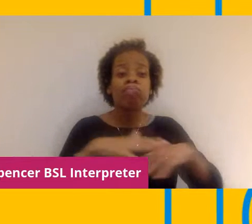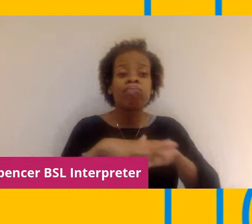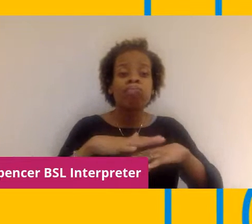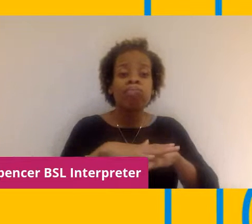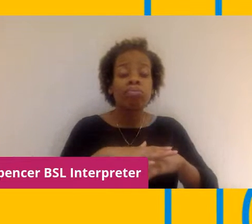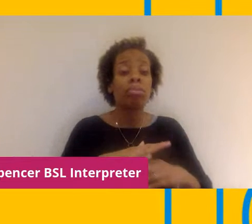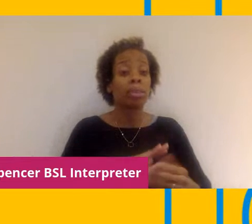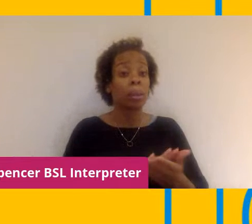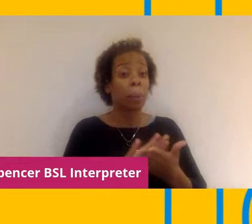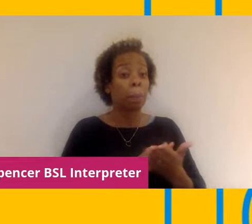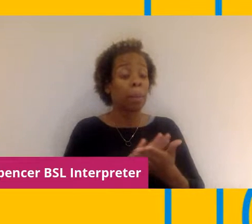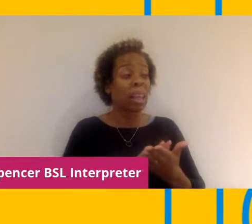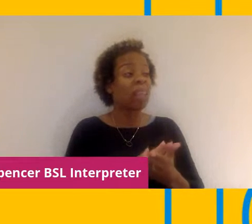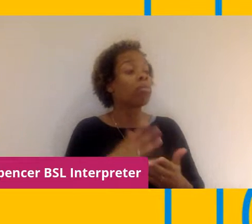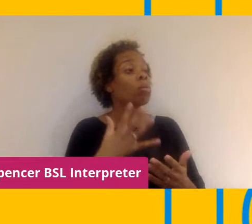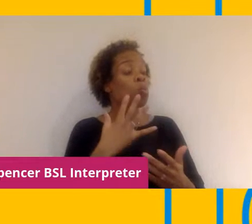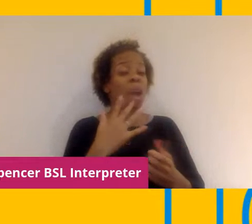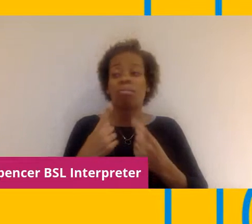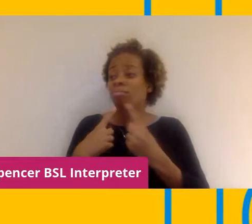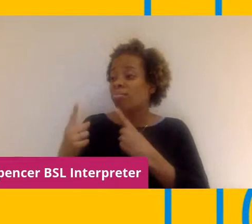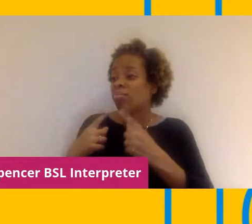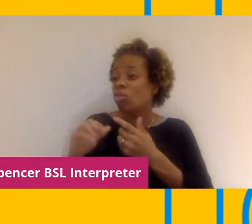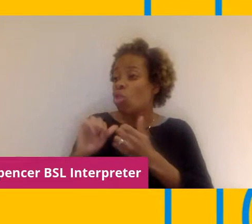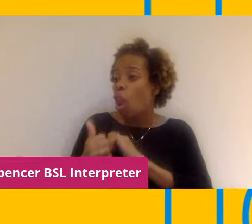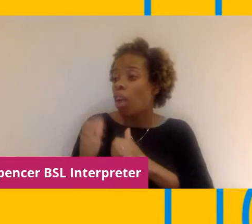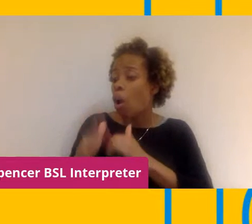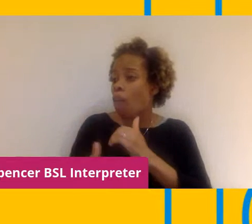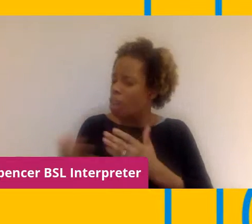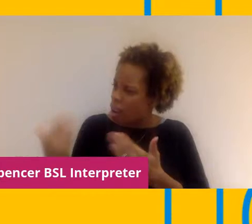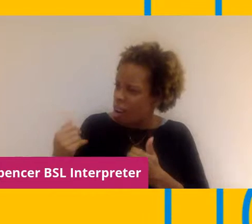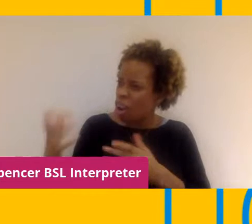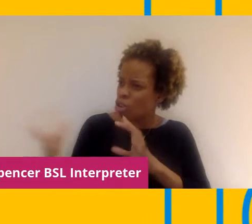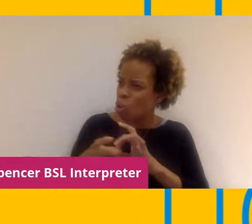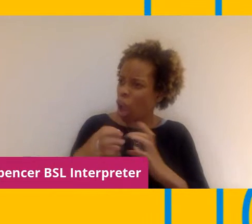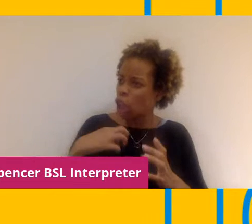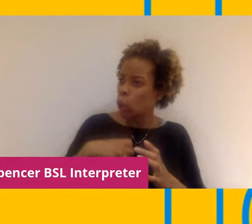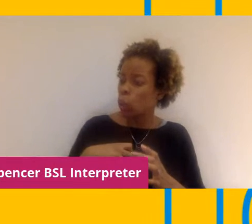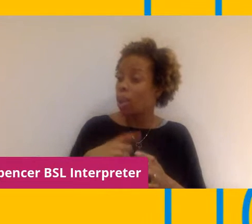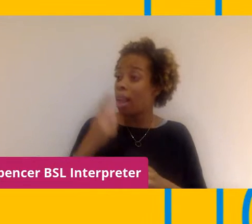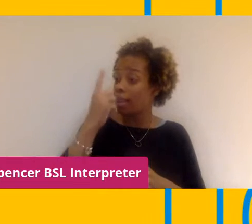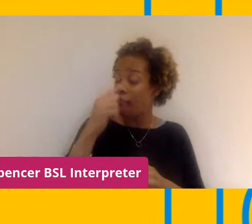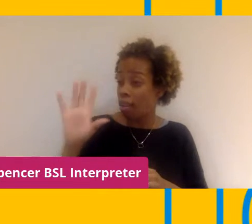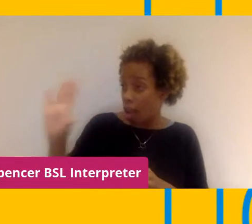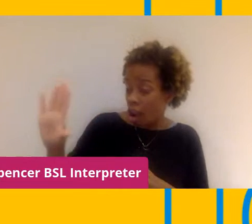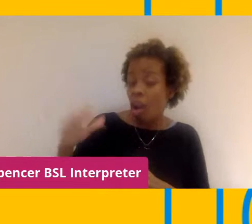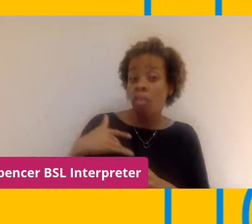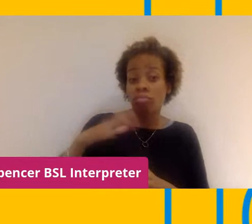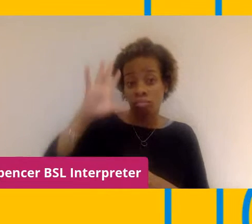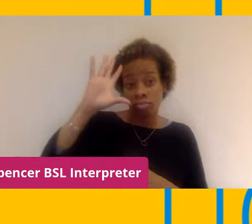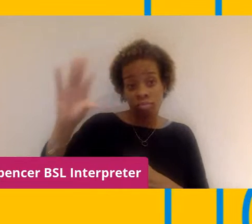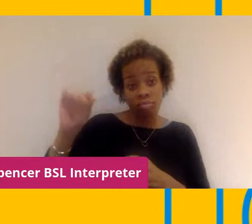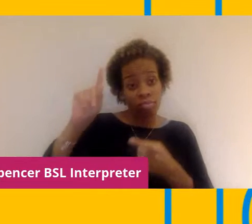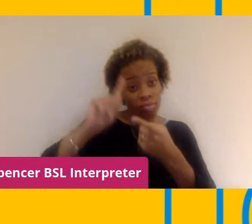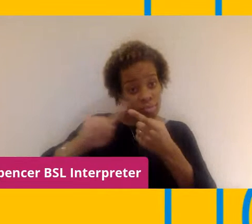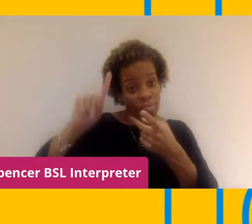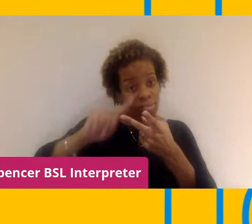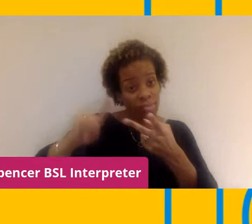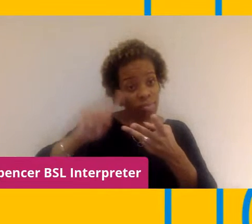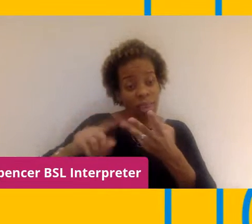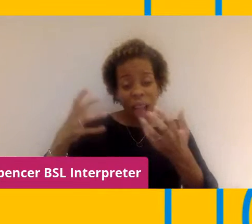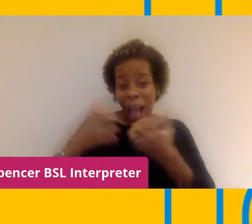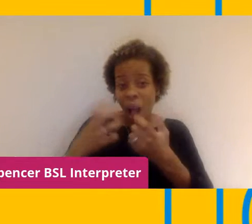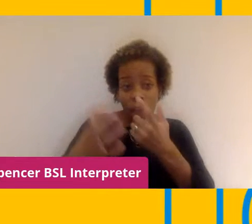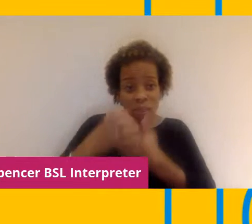they are talking to colleagues about joining the union, they can signpost them to where to find out